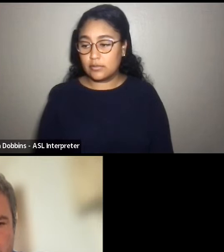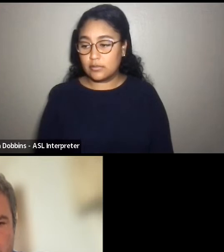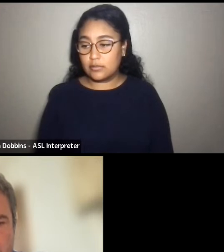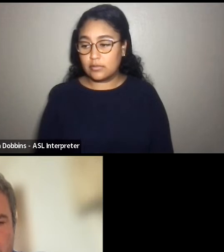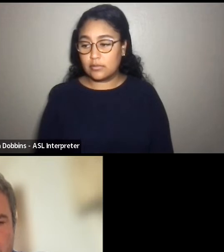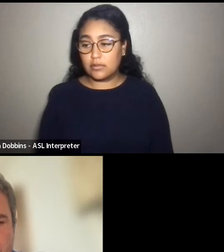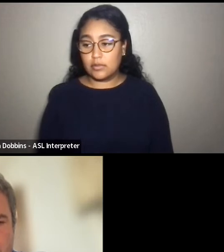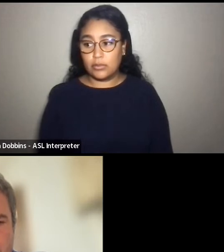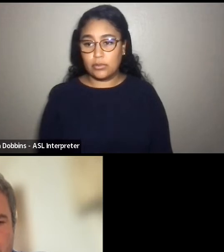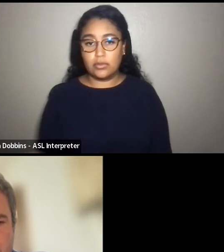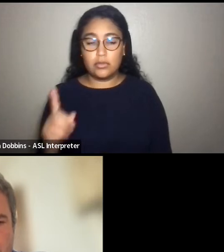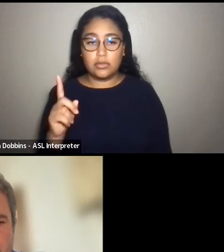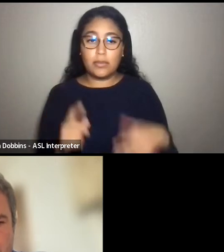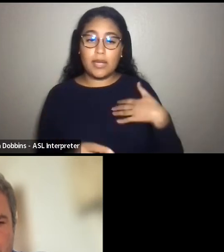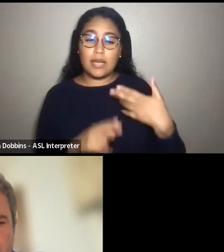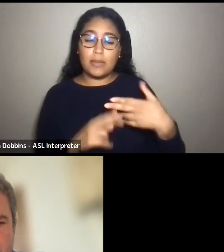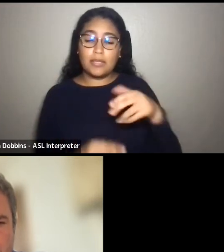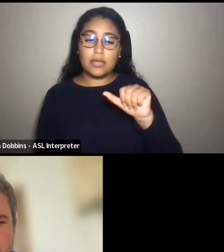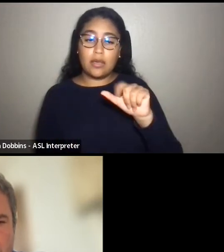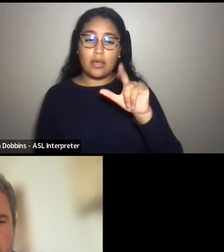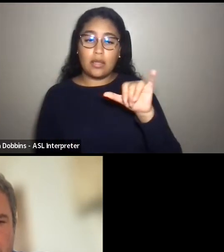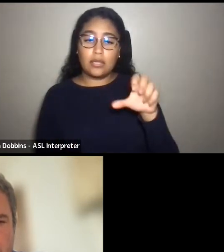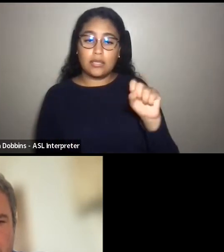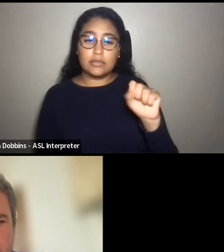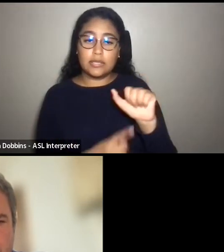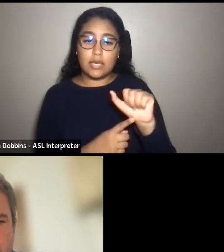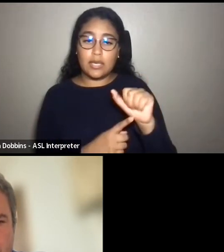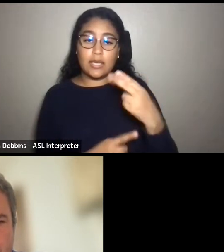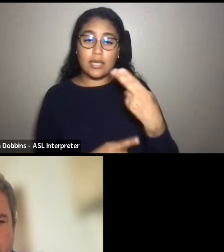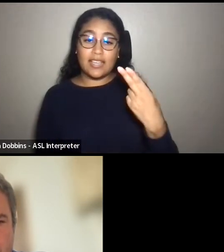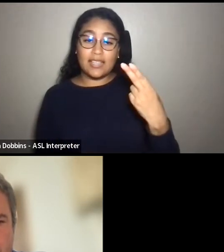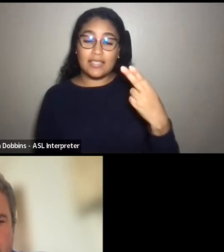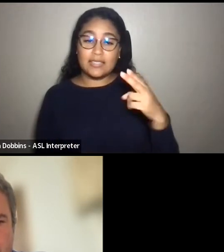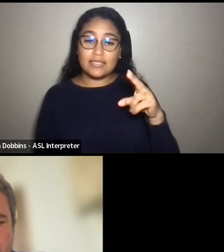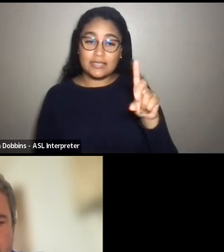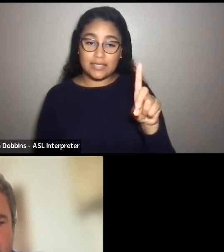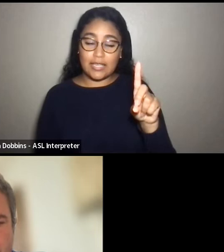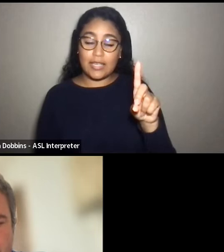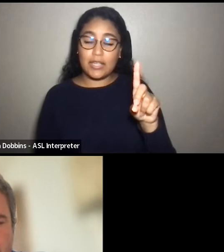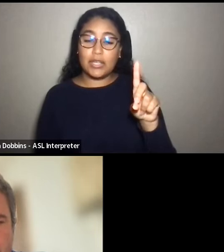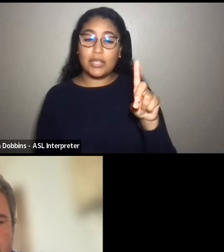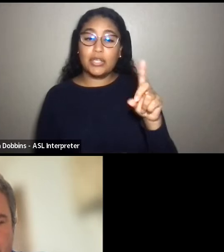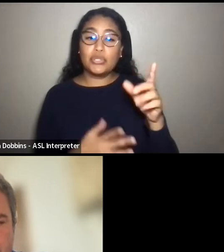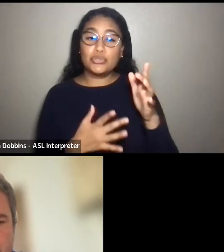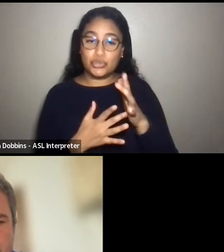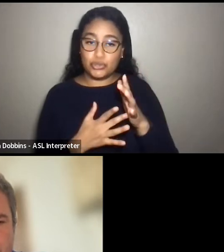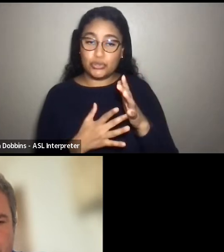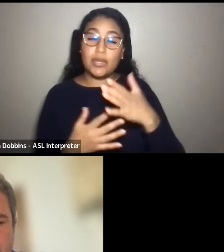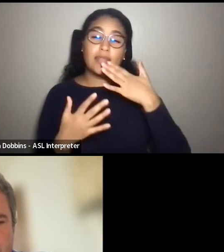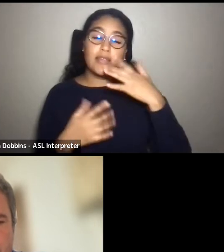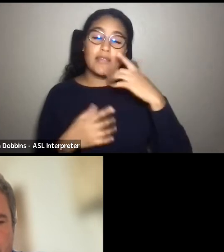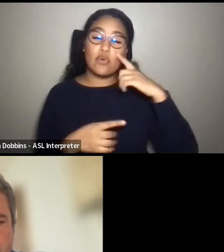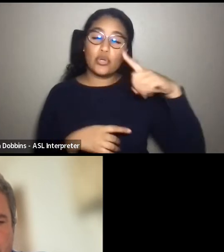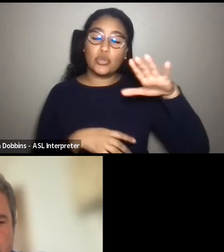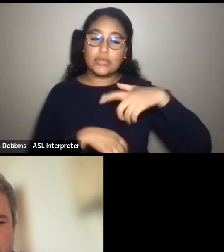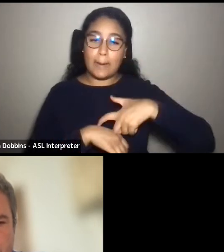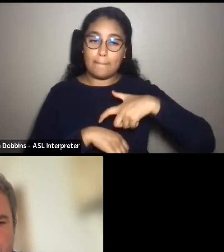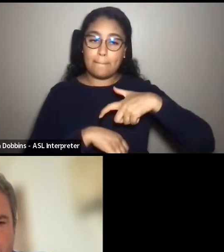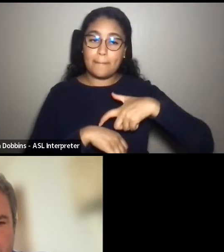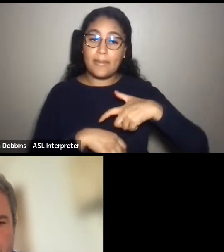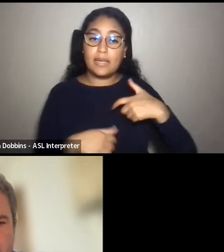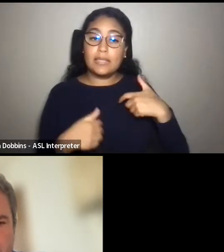Hi, my name is Alyssa McQuaid, parent of a Hillsdale Junior, and I want to thank you for the time today.